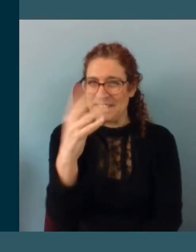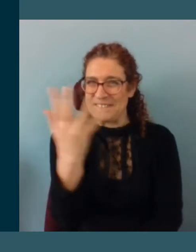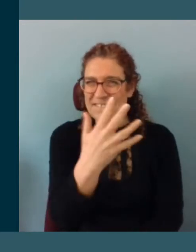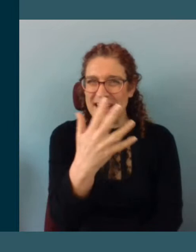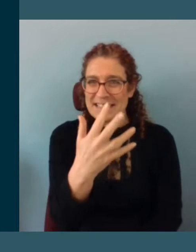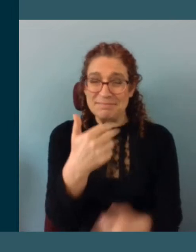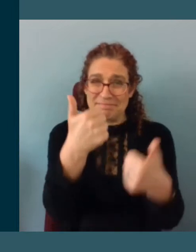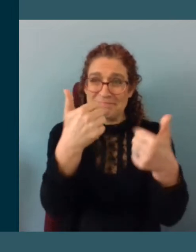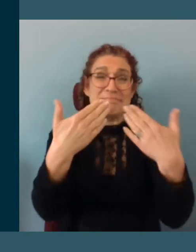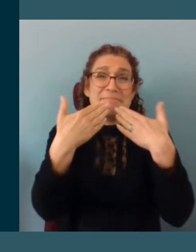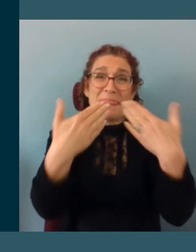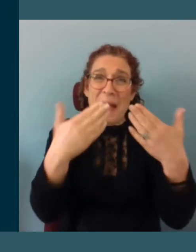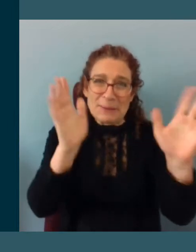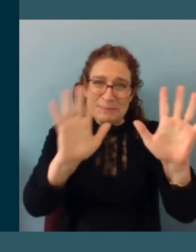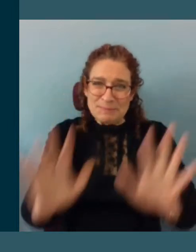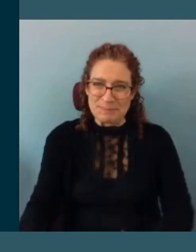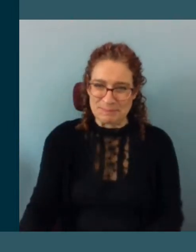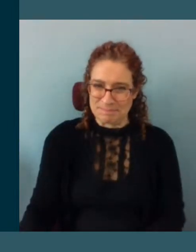Okay, thank you.